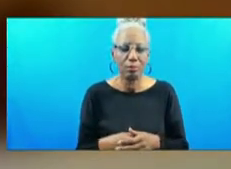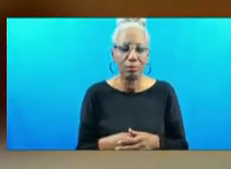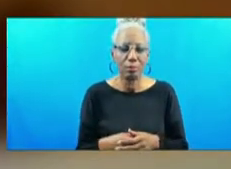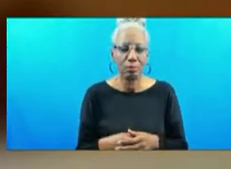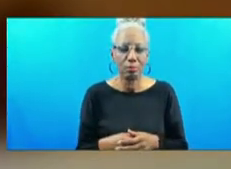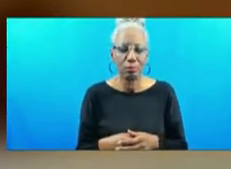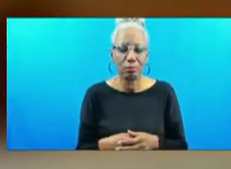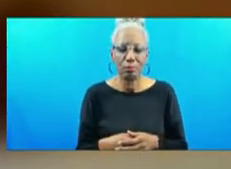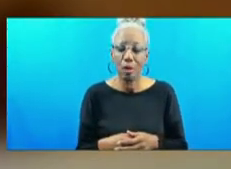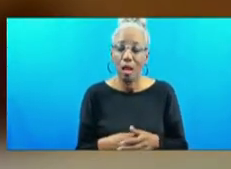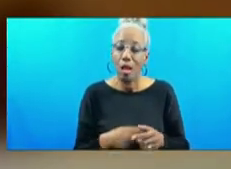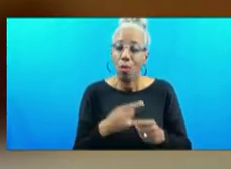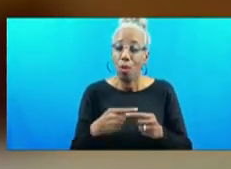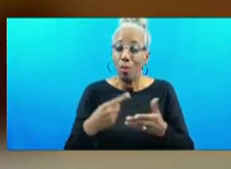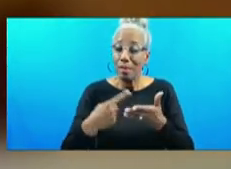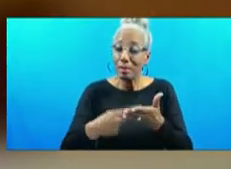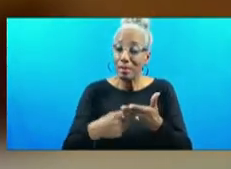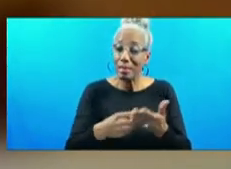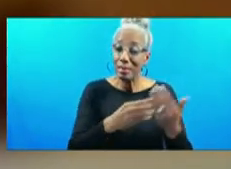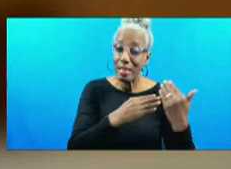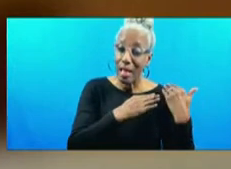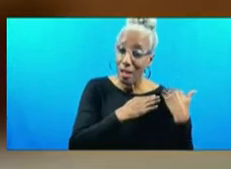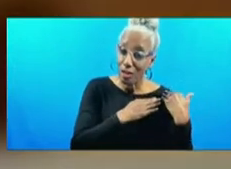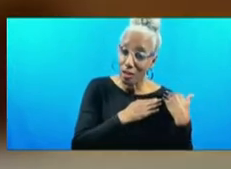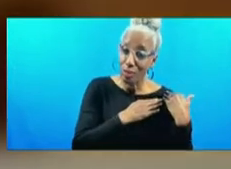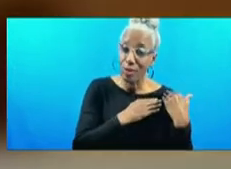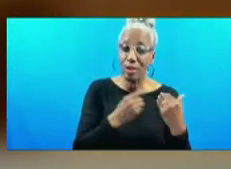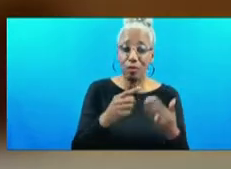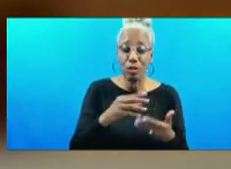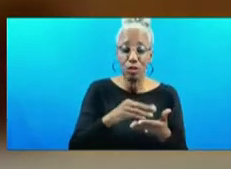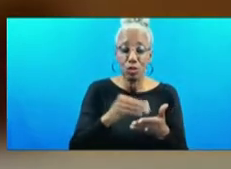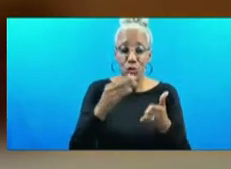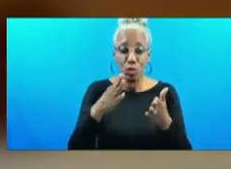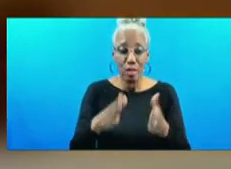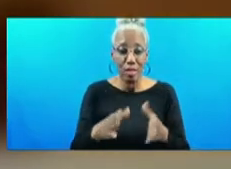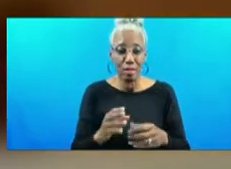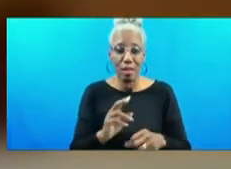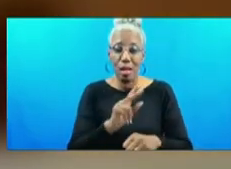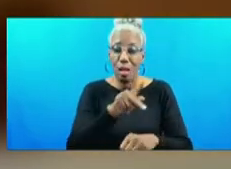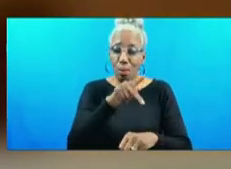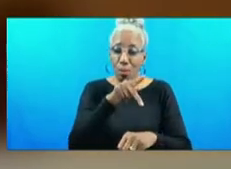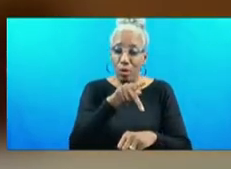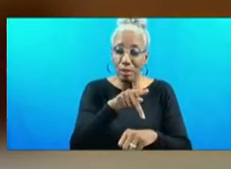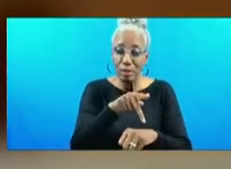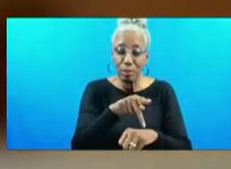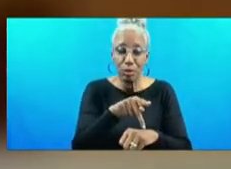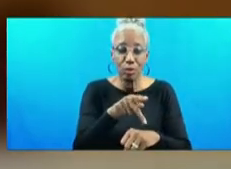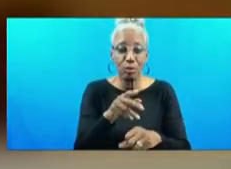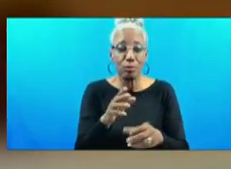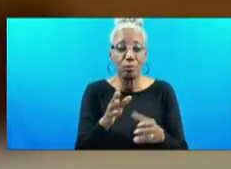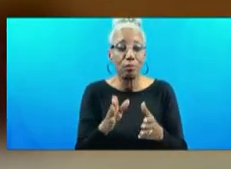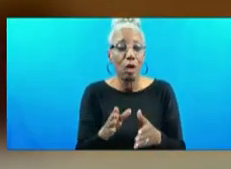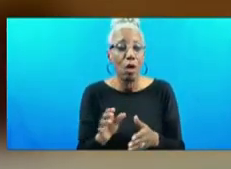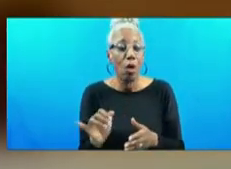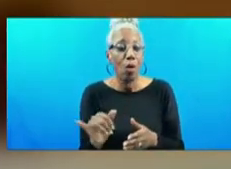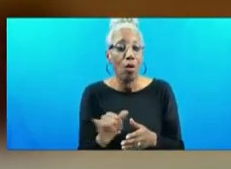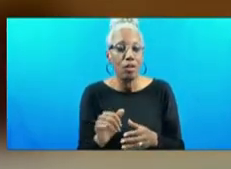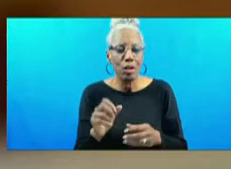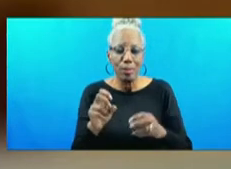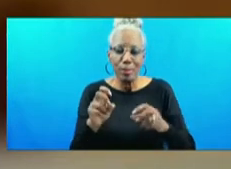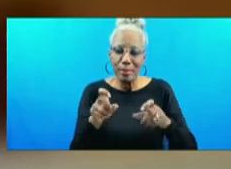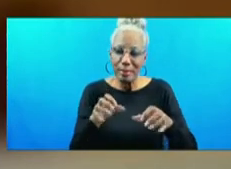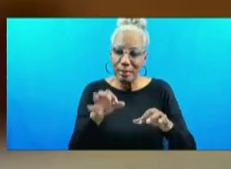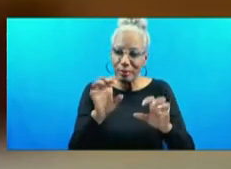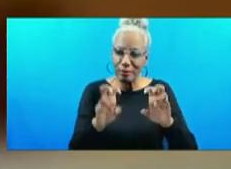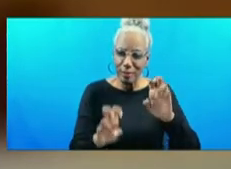students, for the principals regarding students, it's also important to evaluate people at the front desk that for many of our parents are the